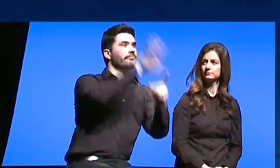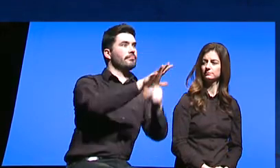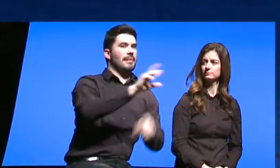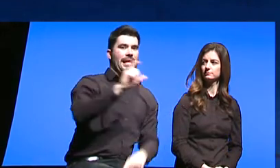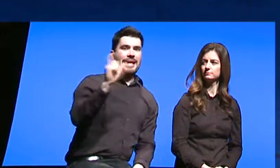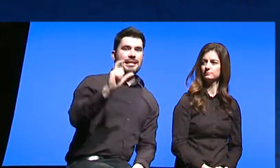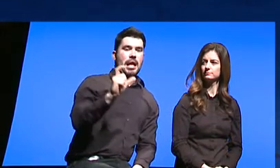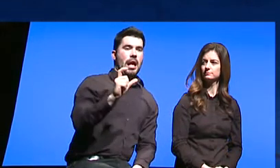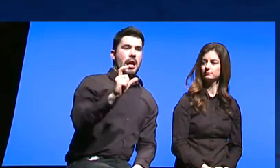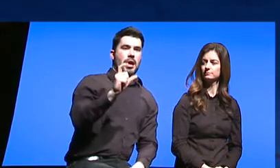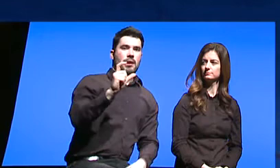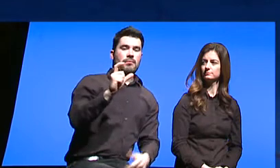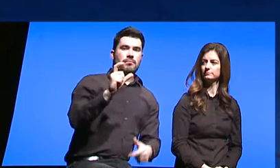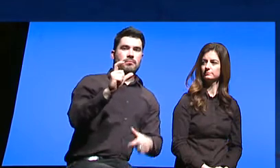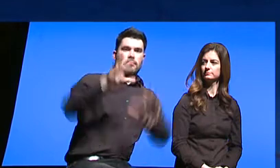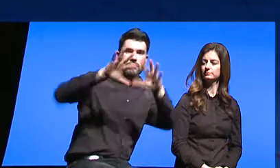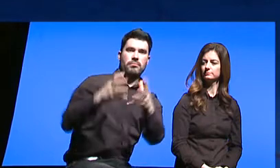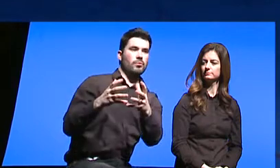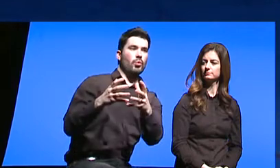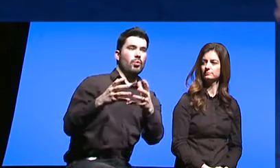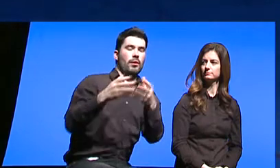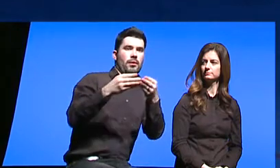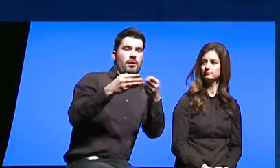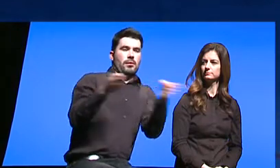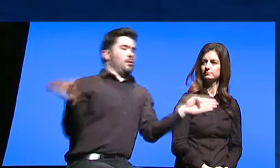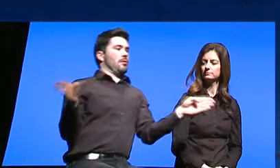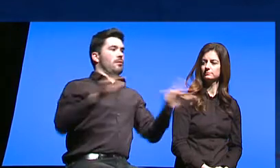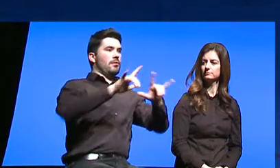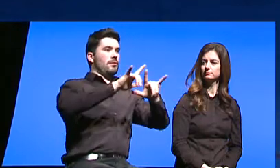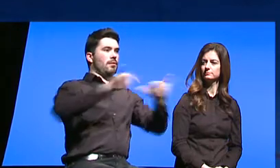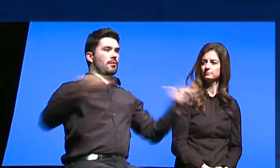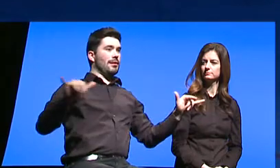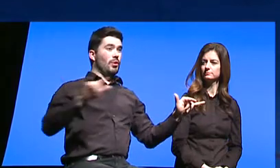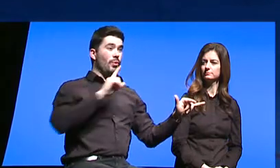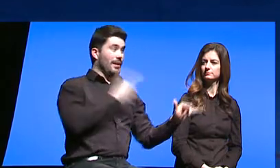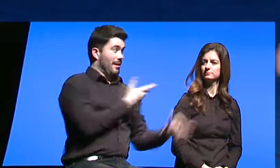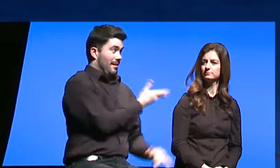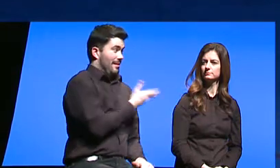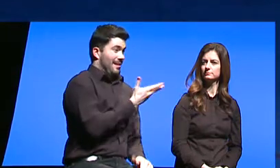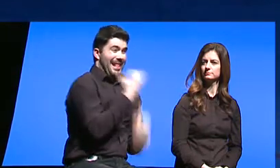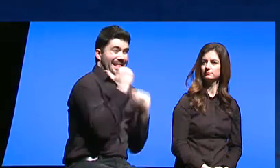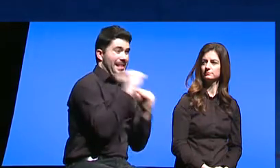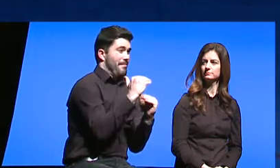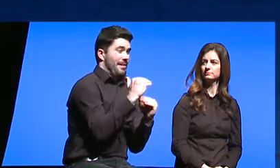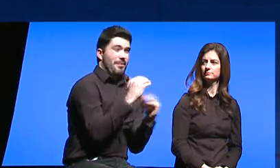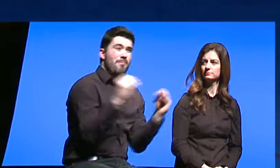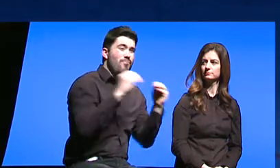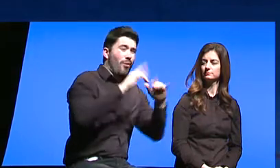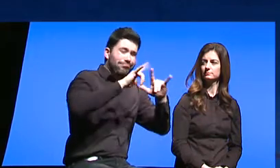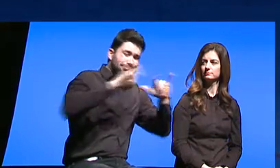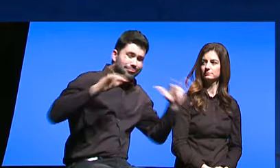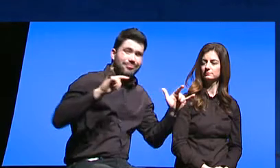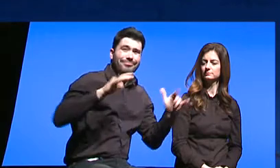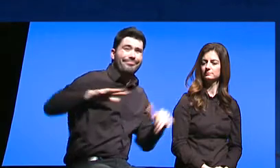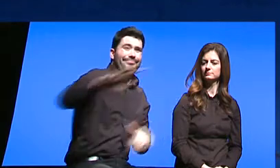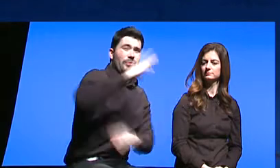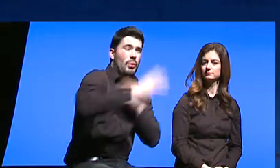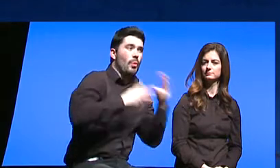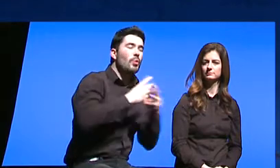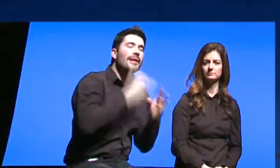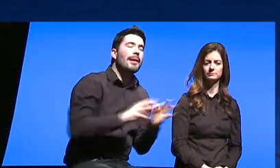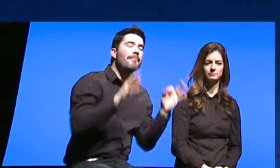thing. It's diverse. It's even more diverse than the group you see here today. And I think that's very important. And it's very important to tell your own